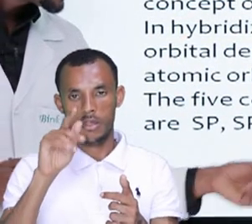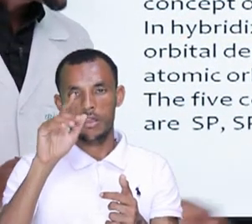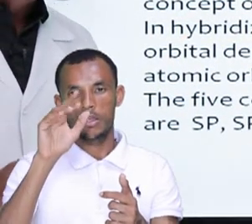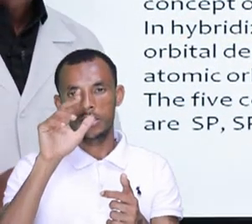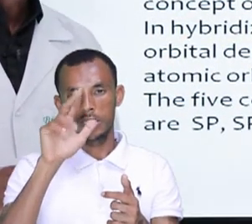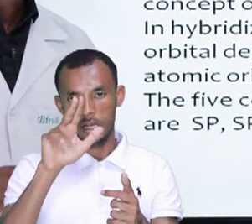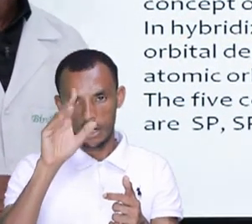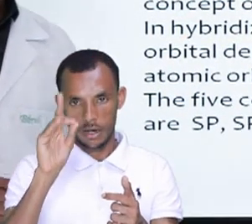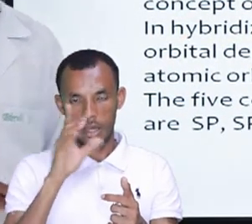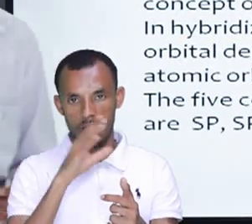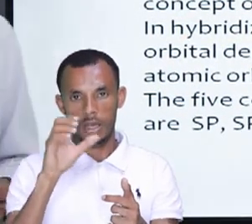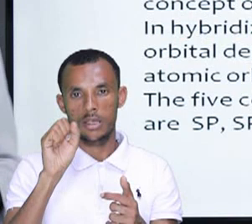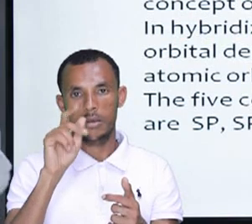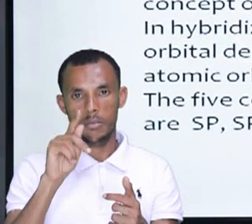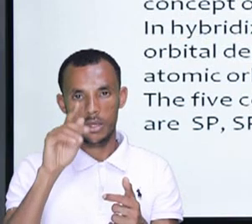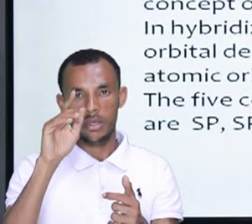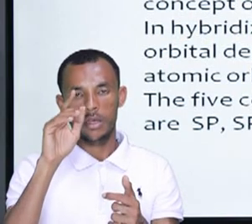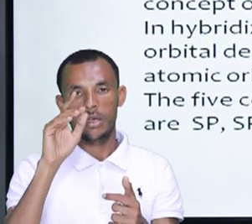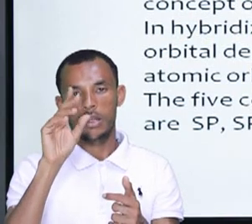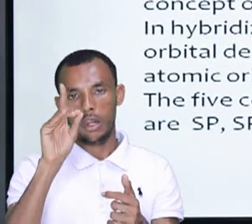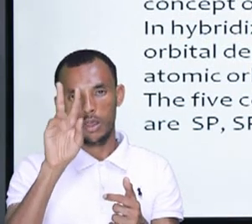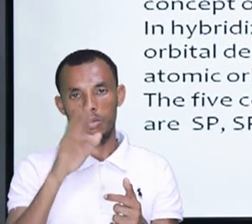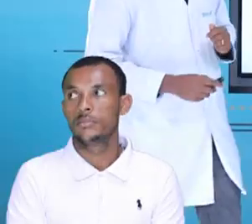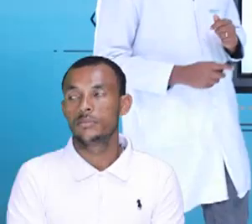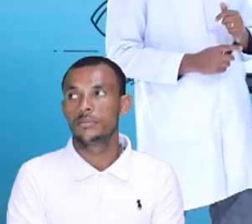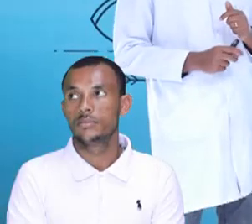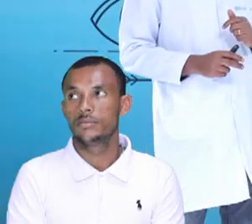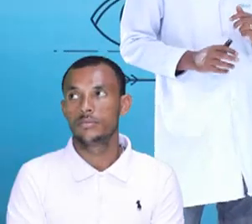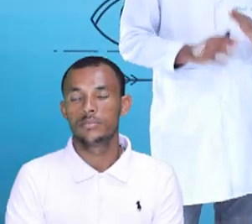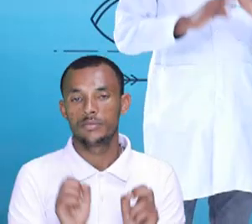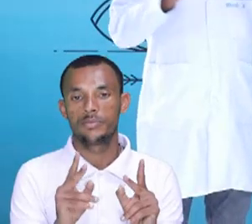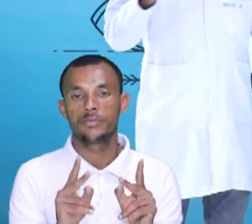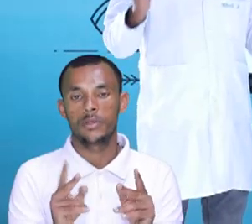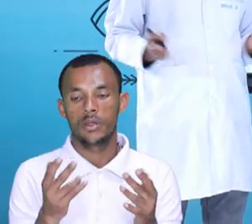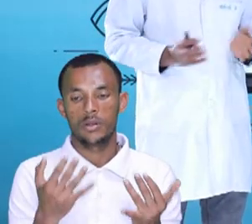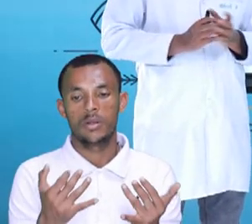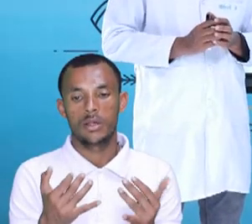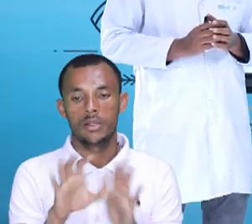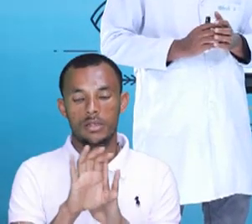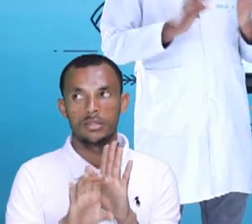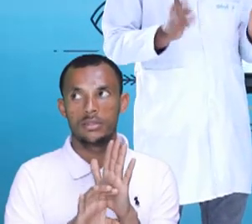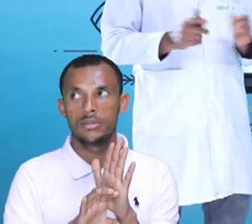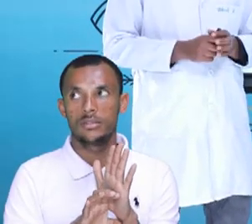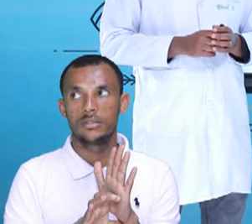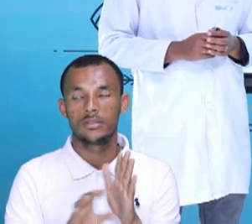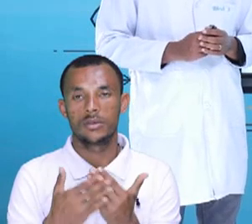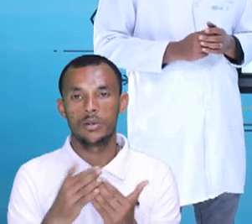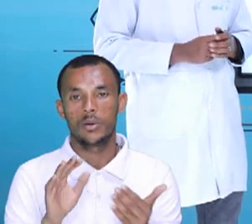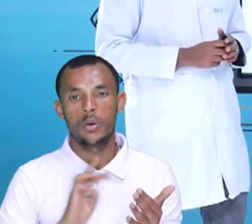SP3D, and SP3D2. Okay, in today's lesson,